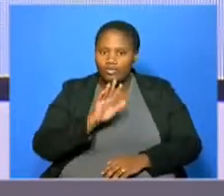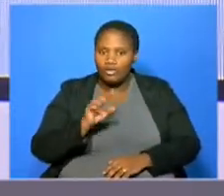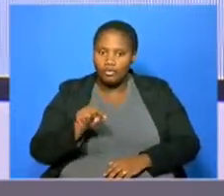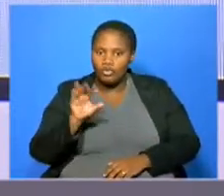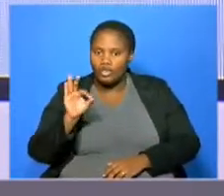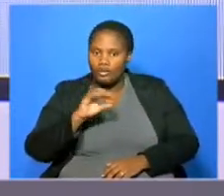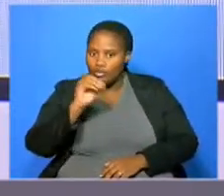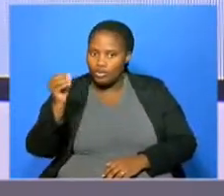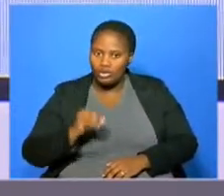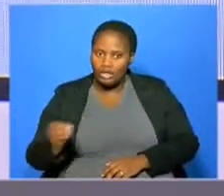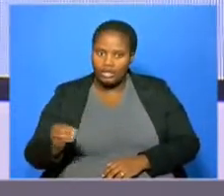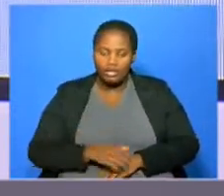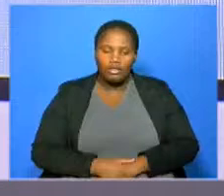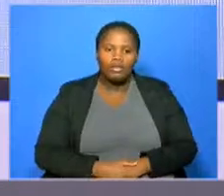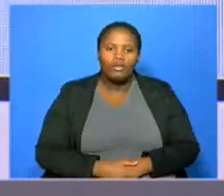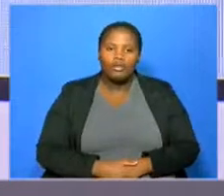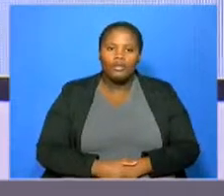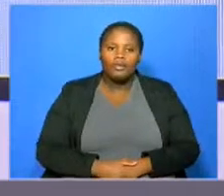25.9%.